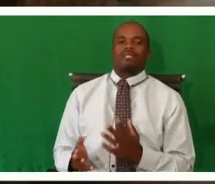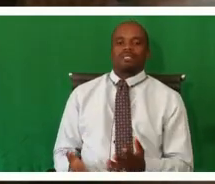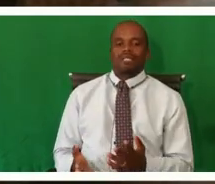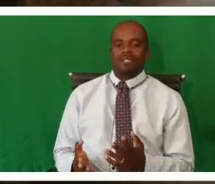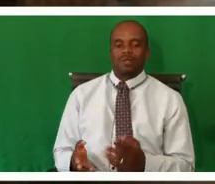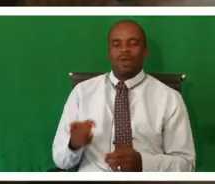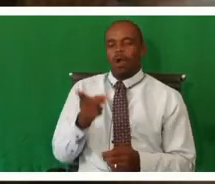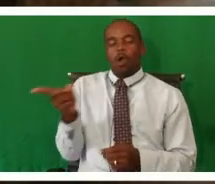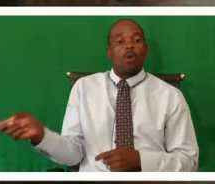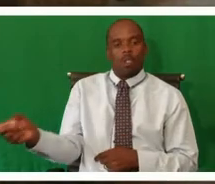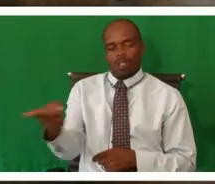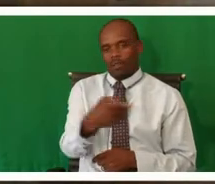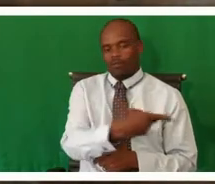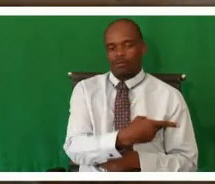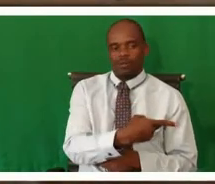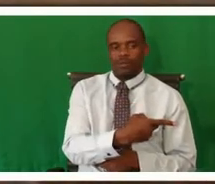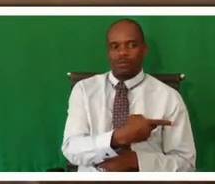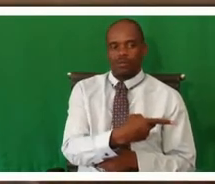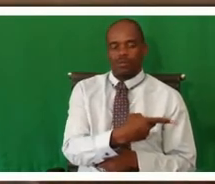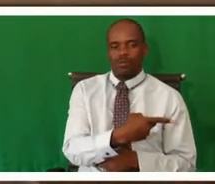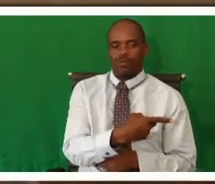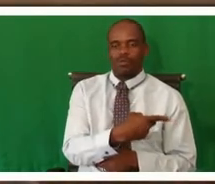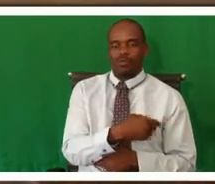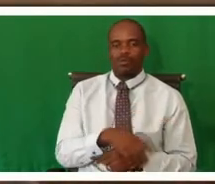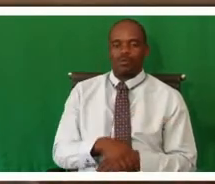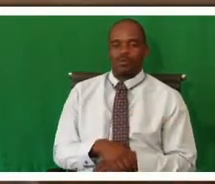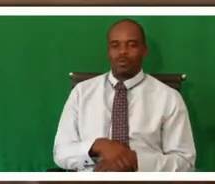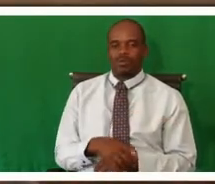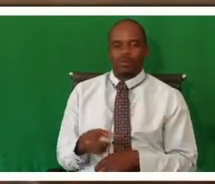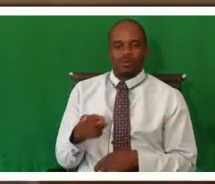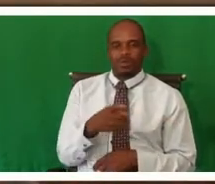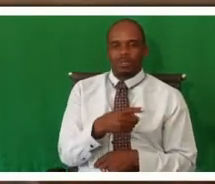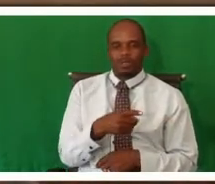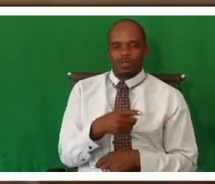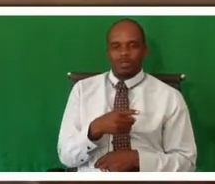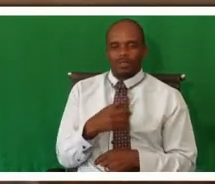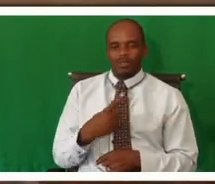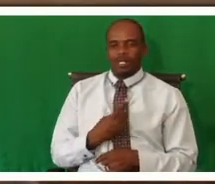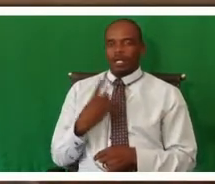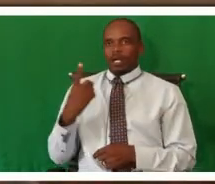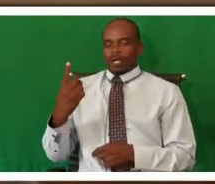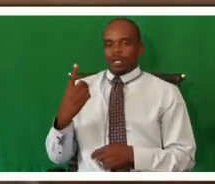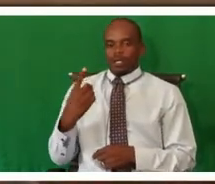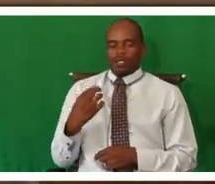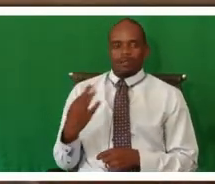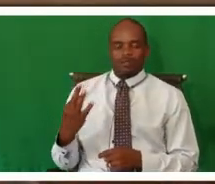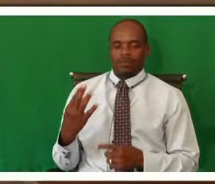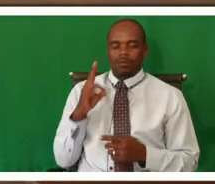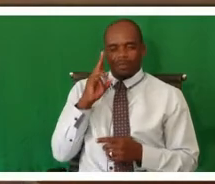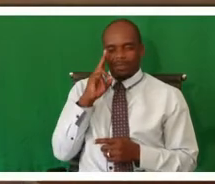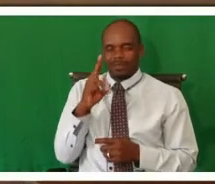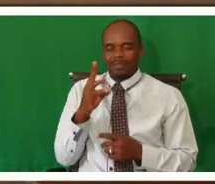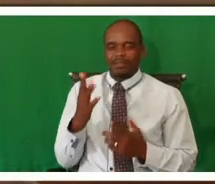you and your dedication, we could not have seen